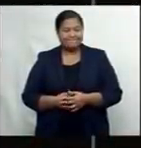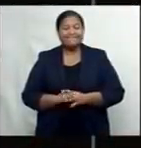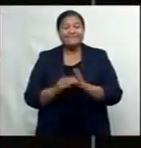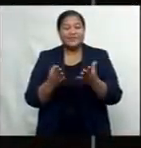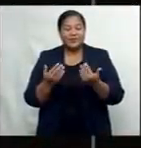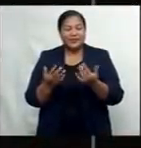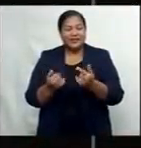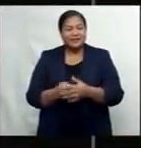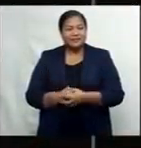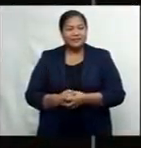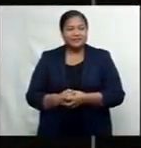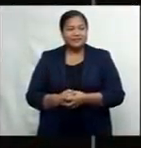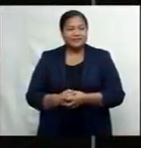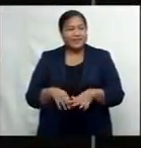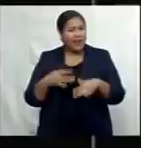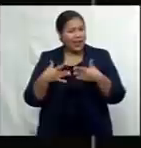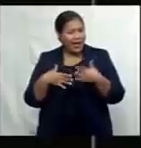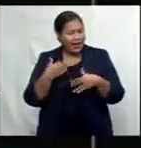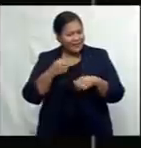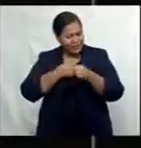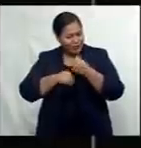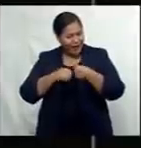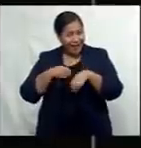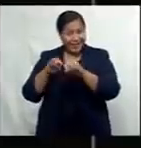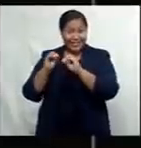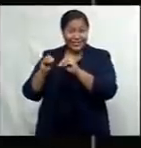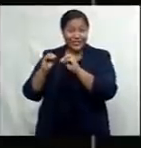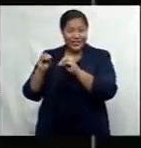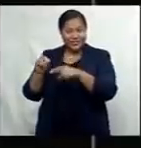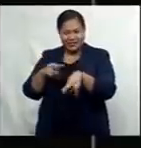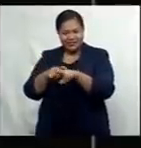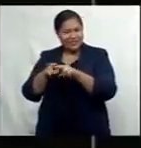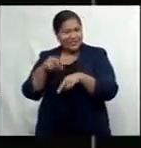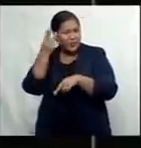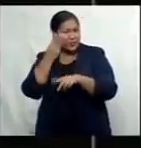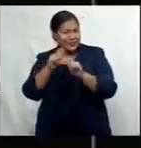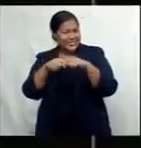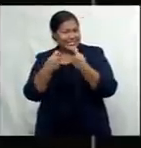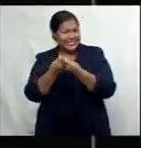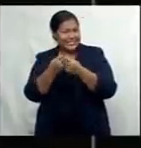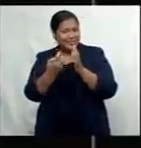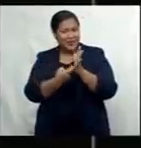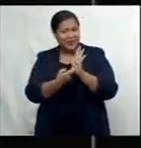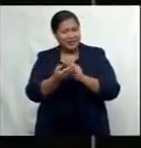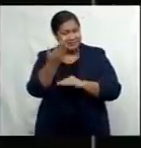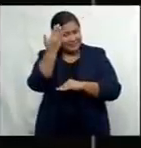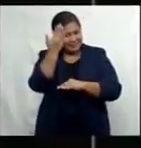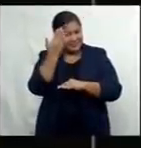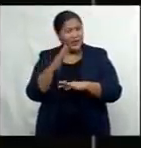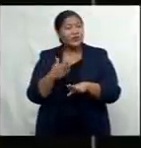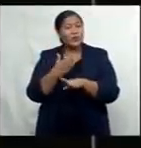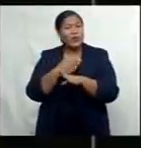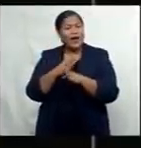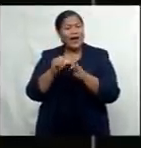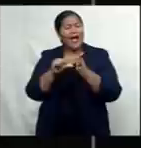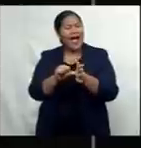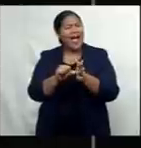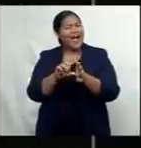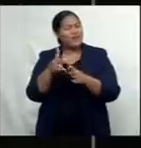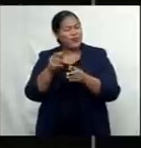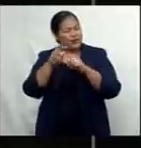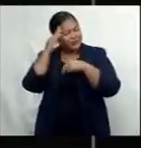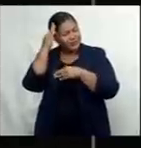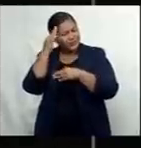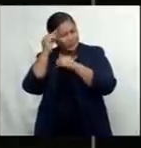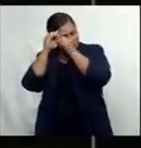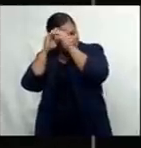Welcome back. Life struggles have taught Fijiana star Racheli DAVEUA to work hard for her dreams. As Karolani